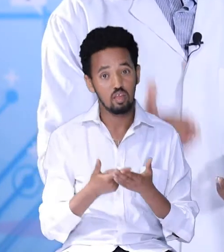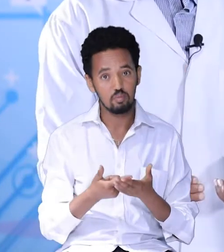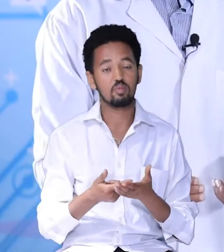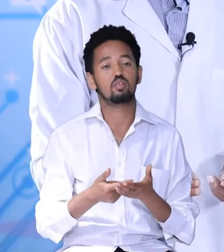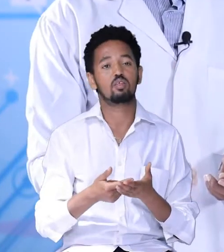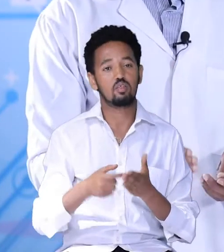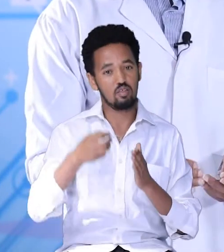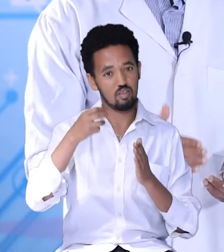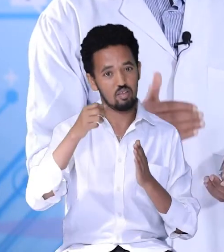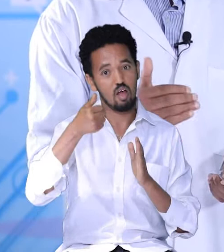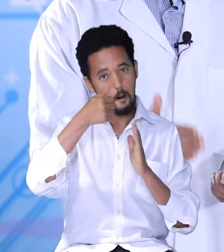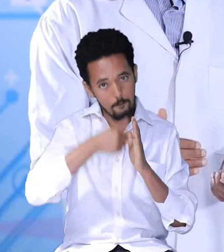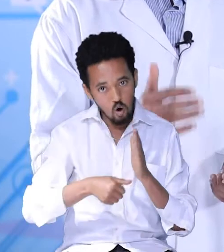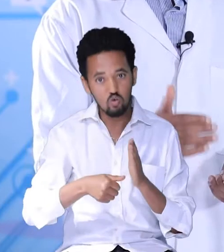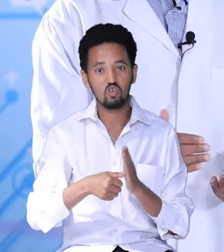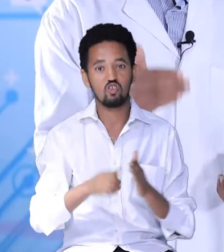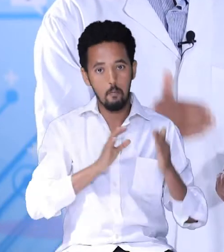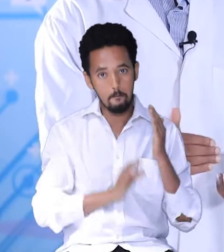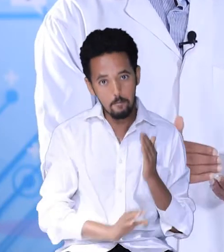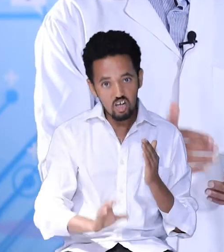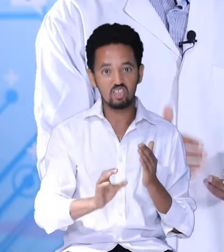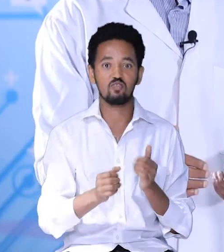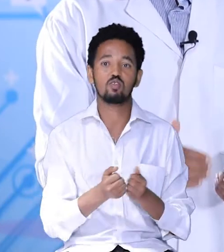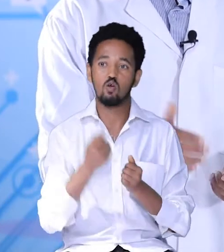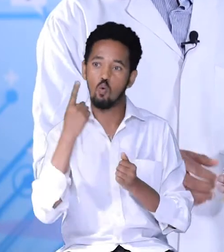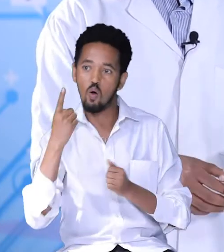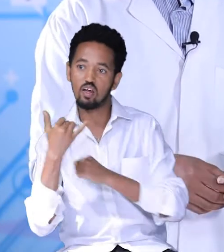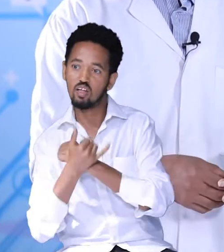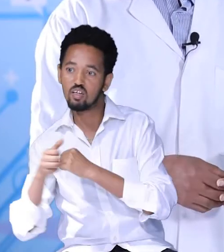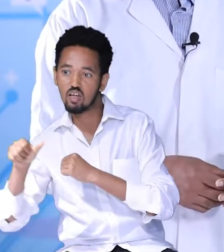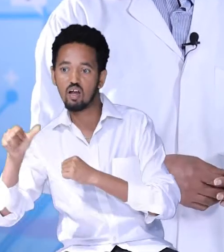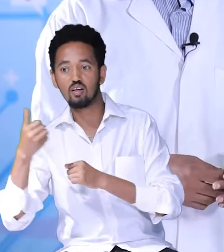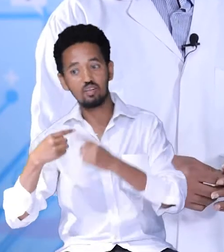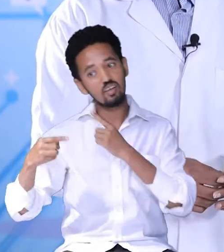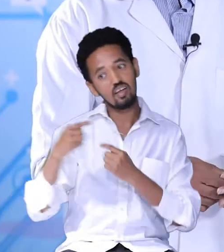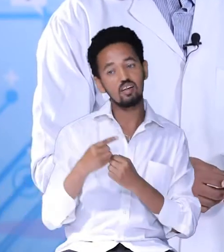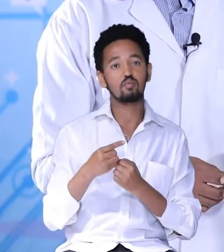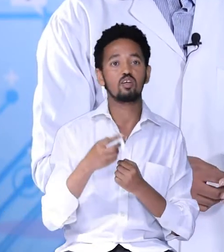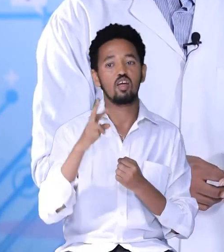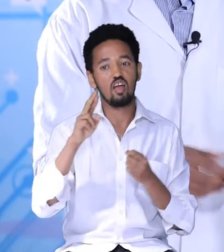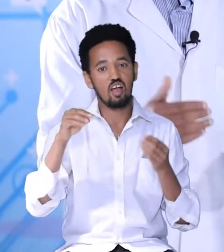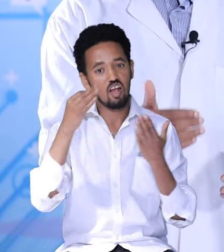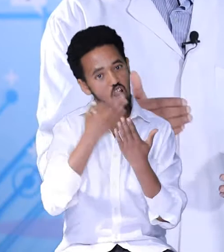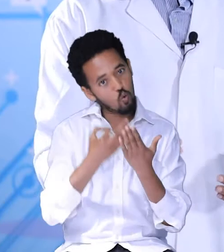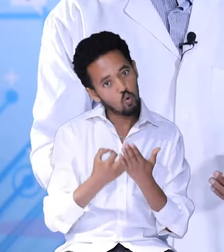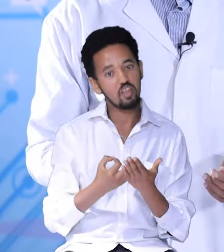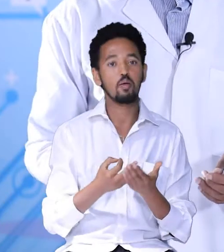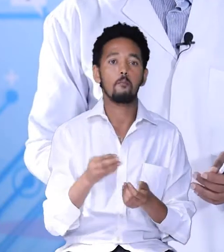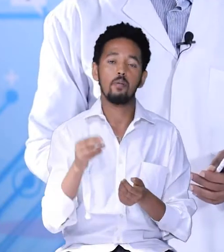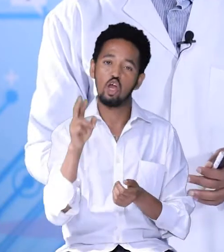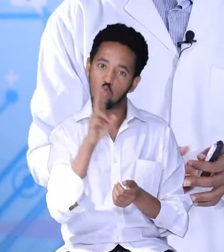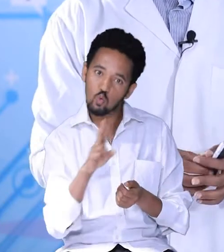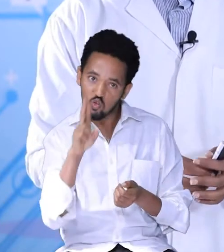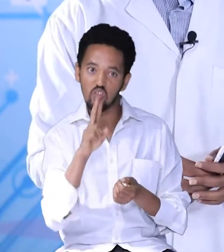of births occurred in one country can be calculated or can be measured by using